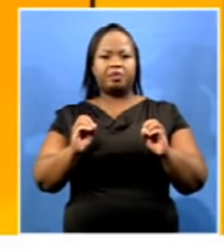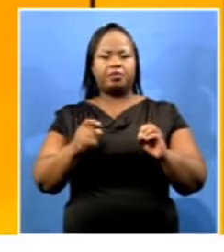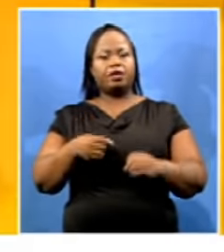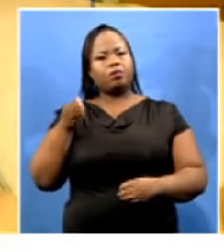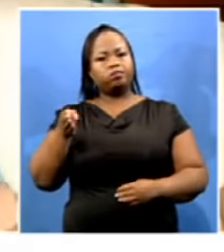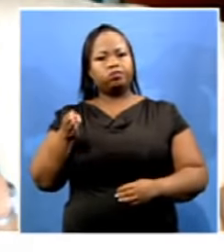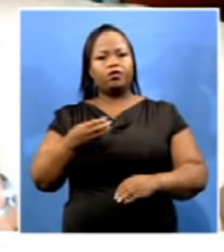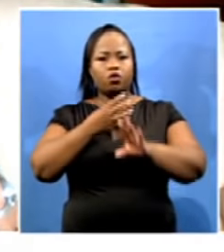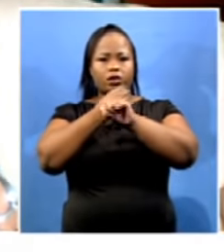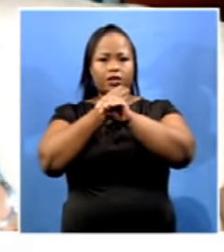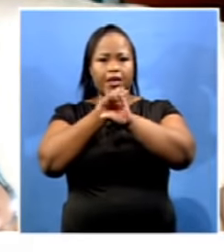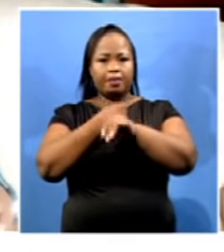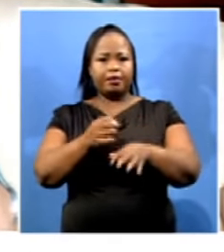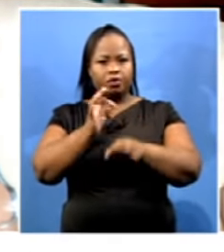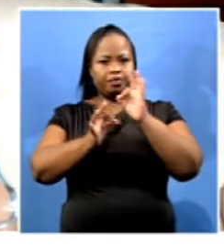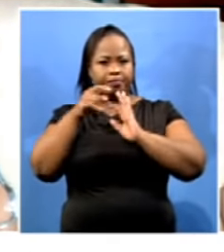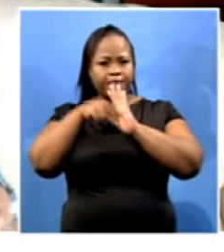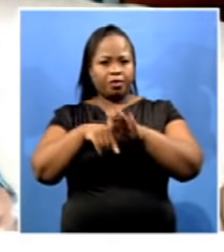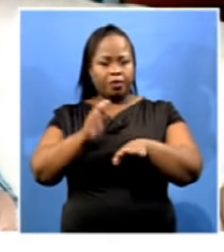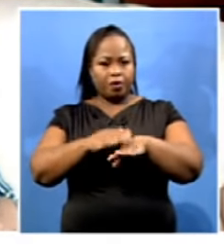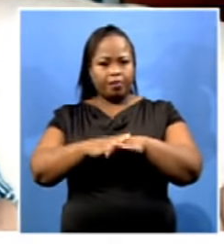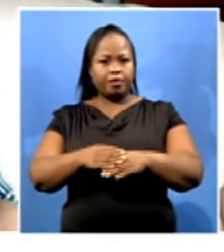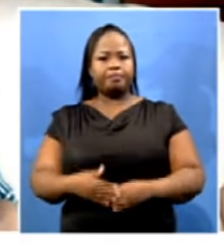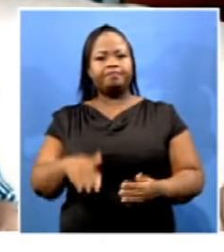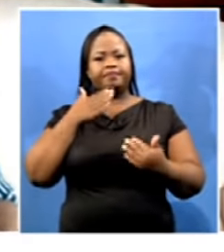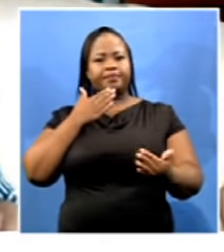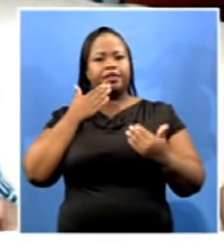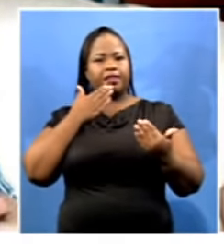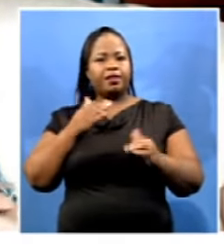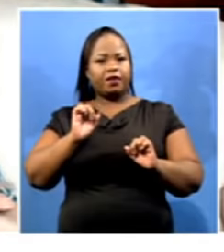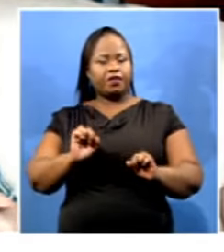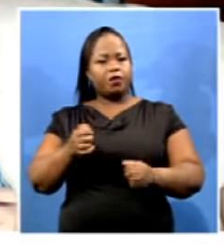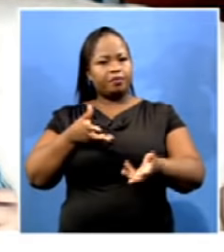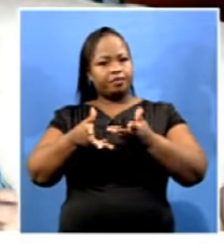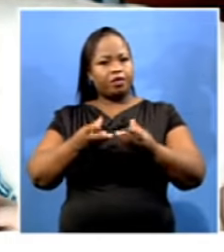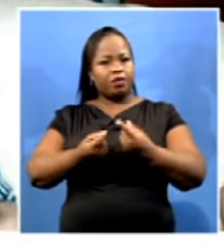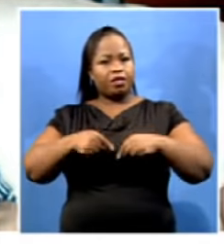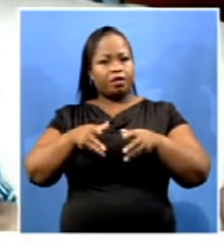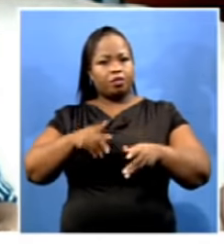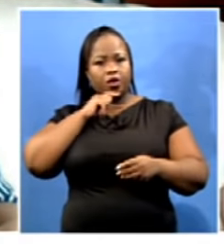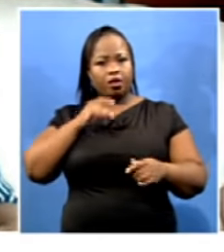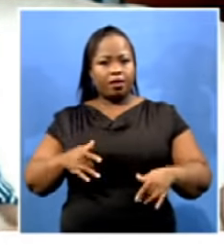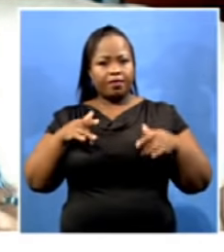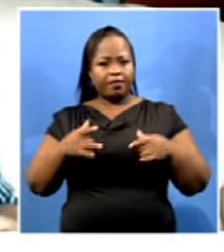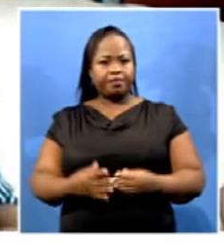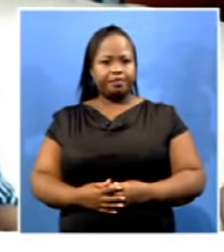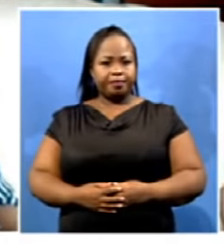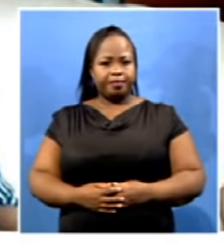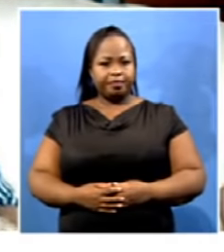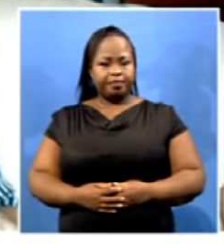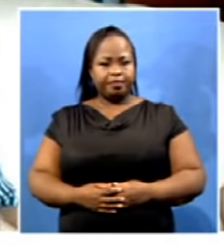now via Skype to talk more about this. It's great to have you. Thank you very, very much for talking to us here on Morning Live. Morning,